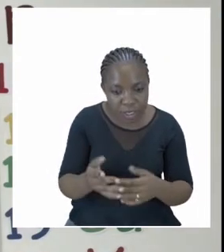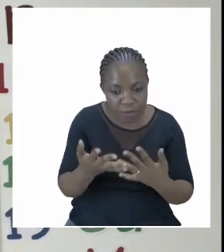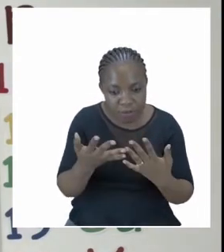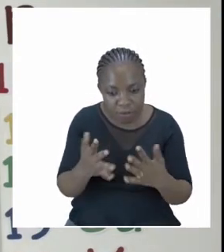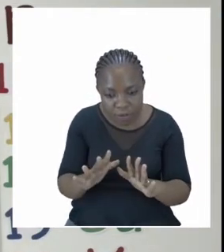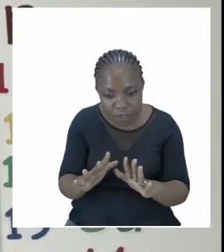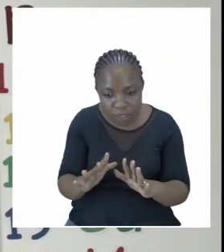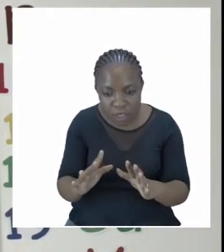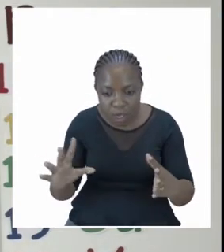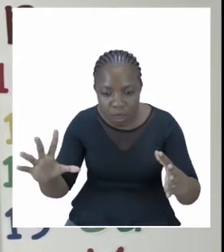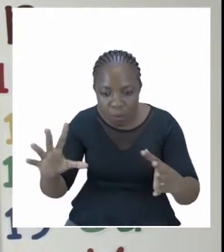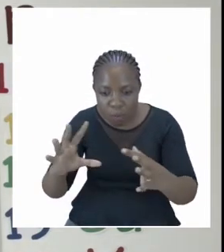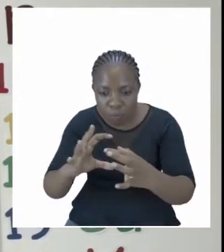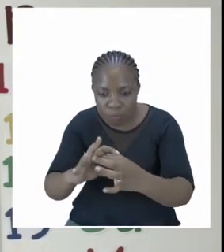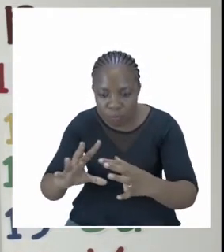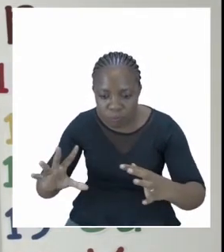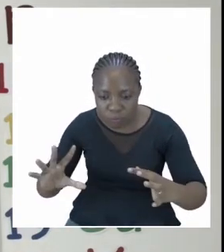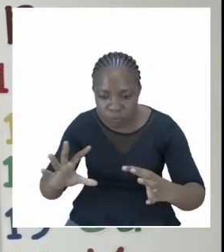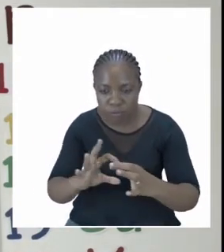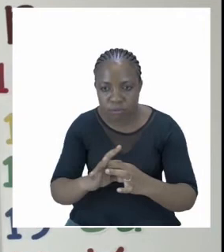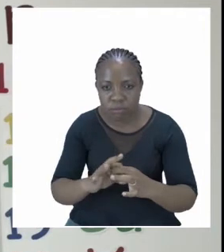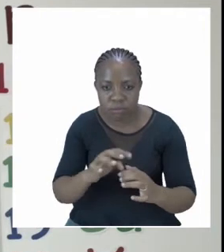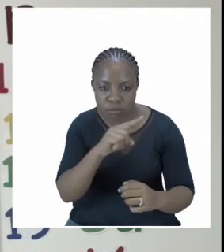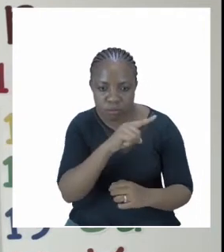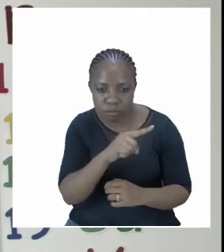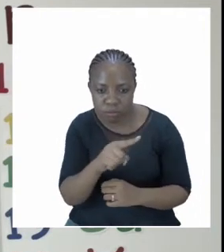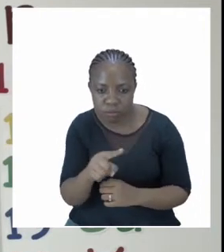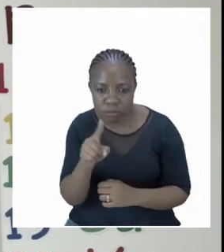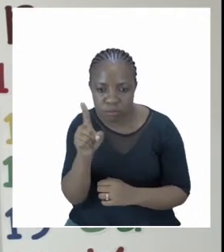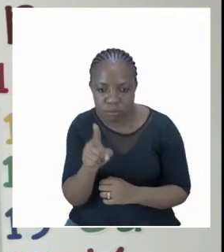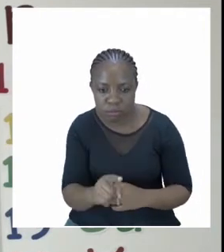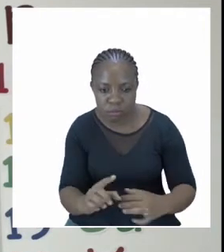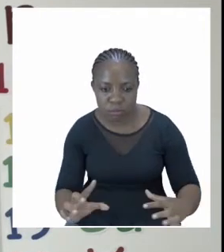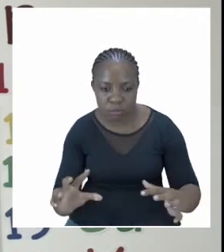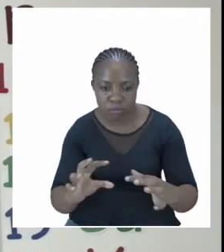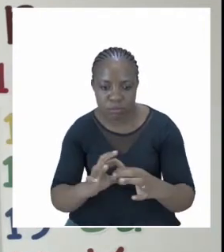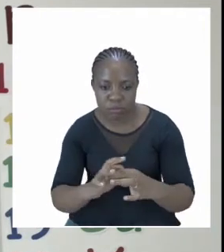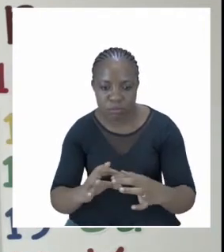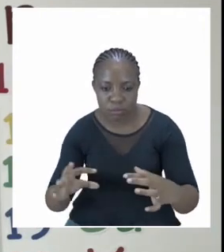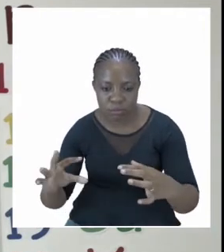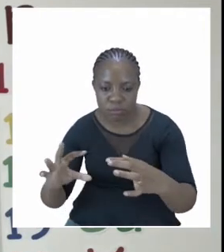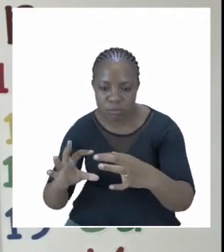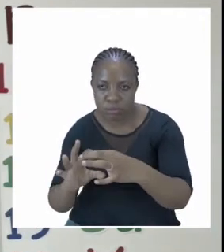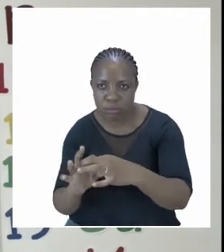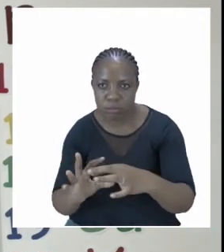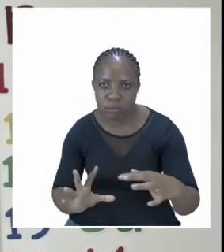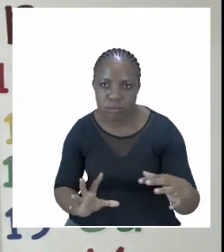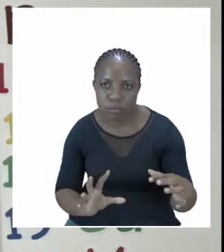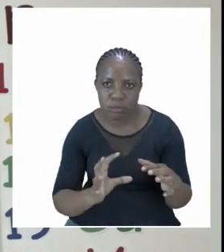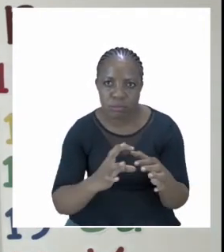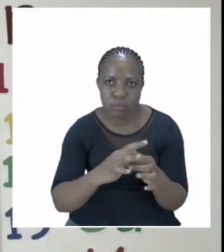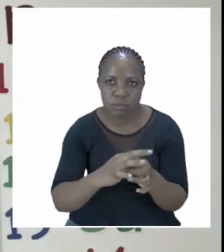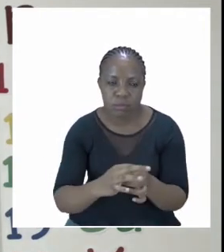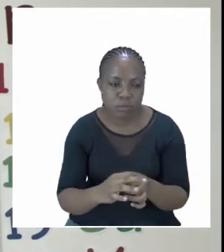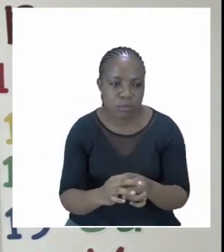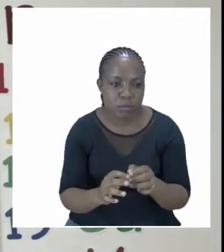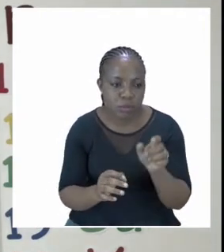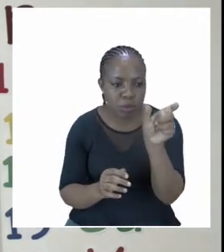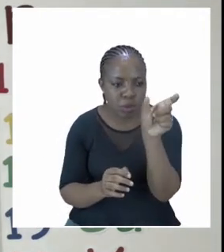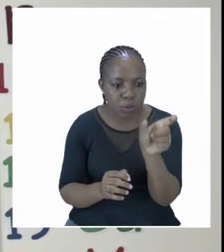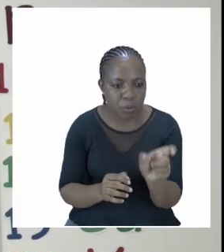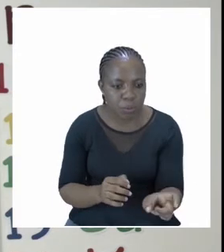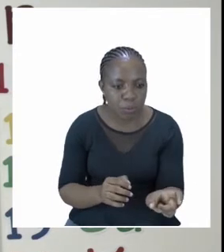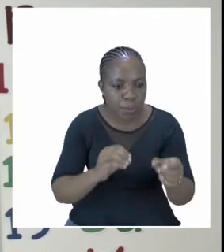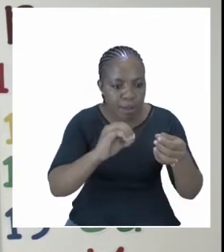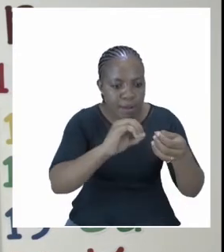can see to the word in the booklet. This is going to be a lot of fun, so I am going to leave you